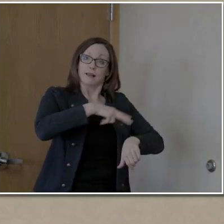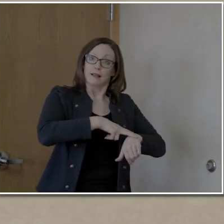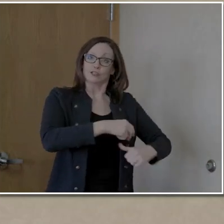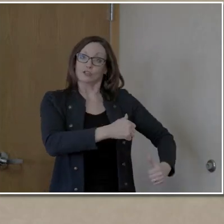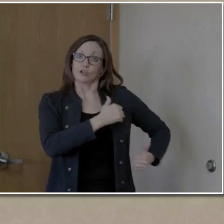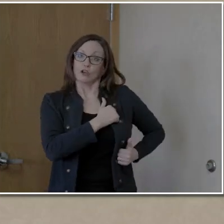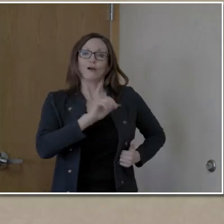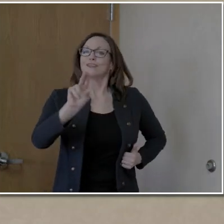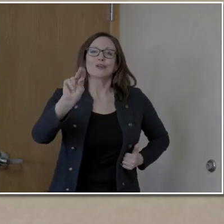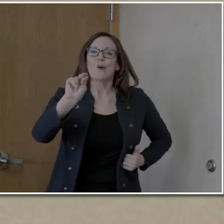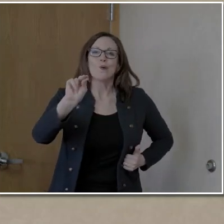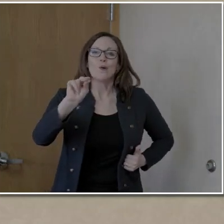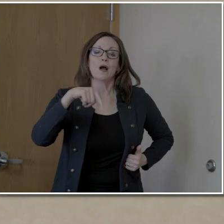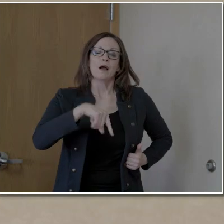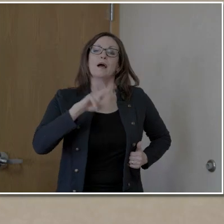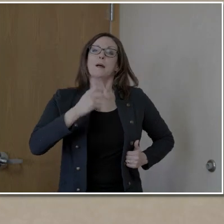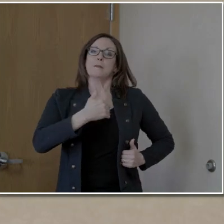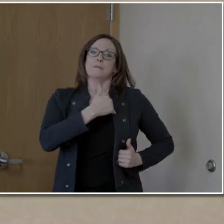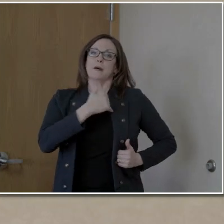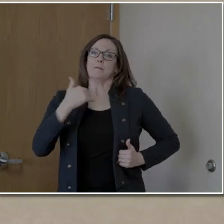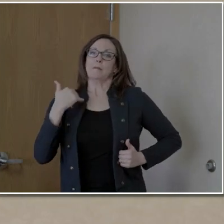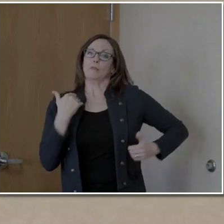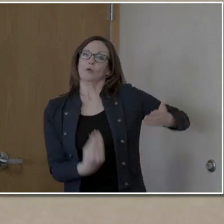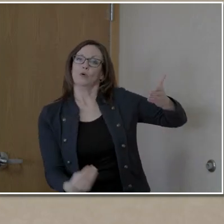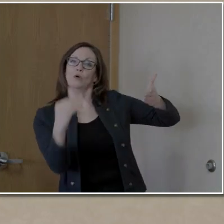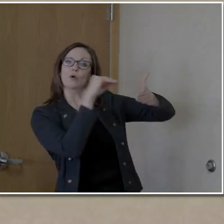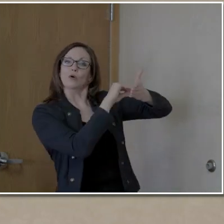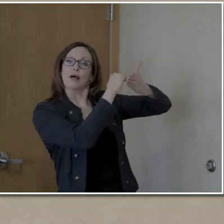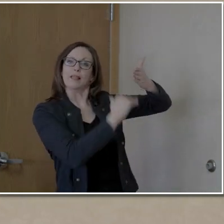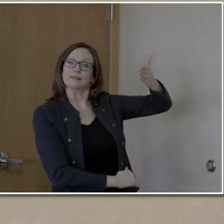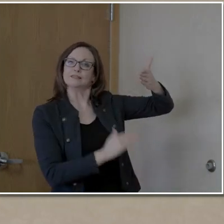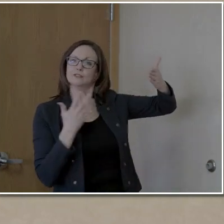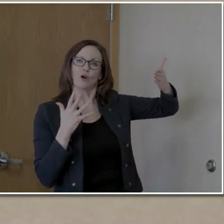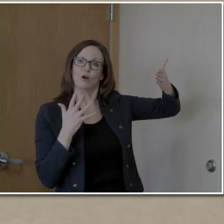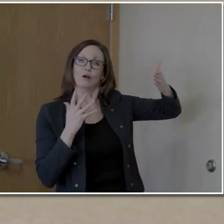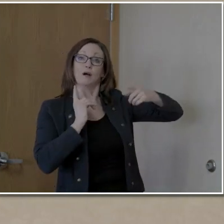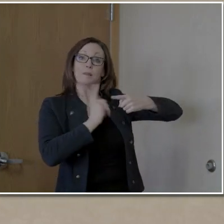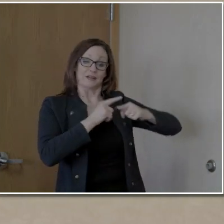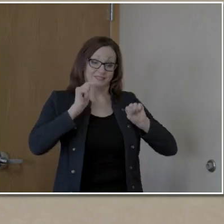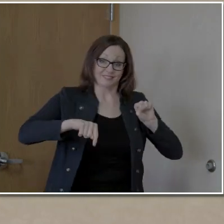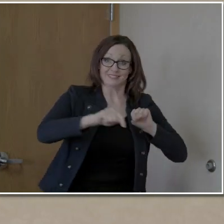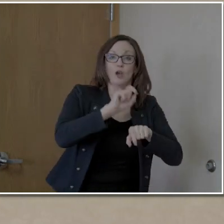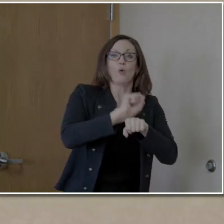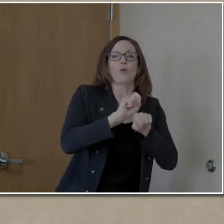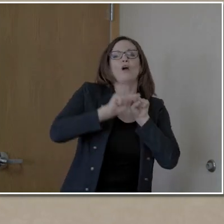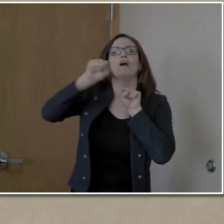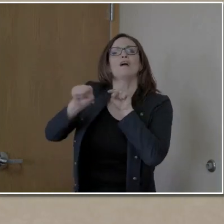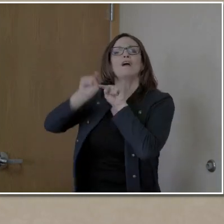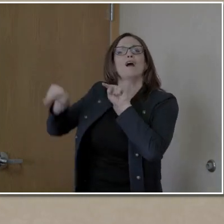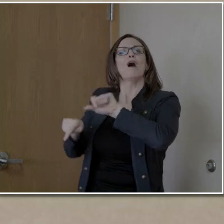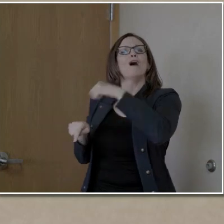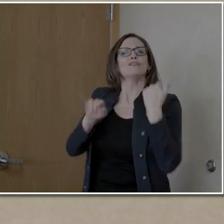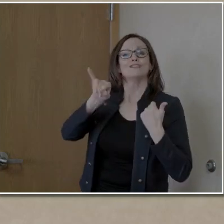there doing their civilian job or not activated, our follow-up is the same. Their